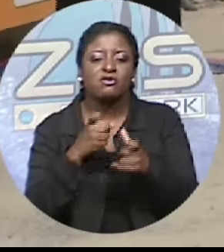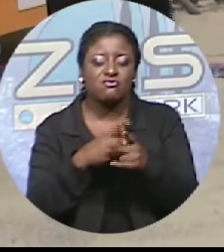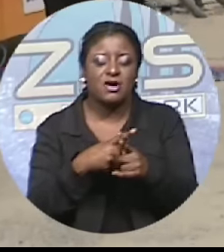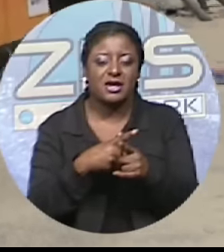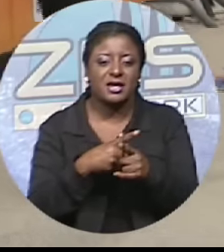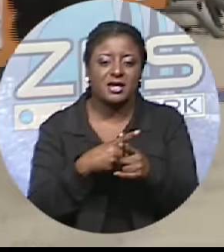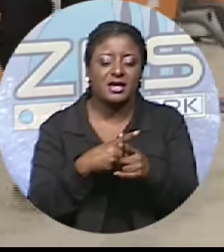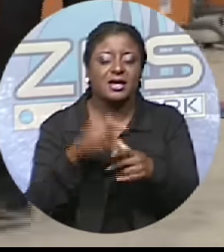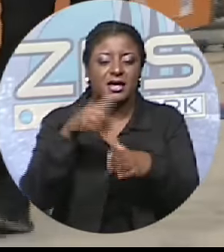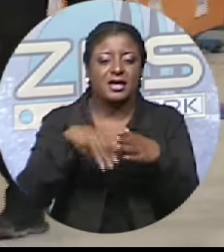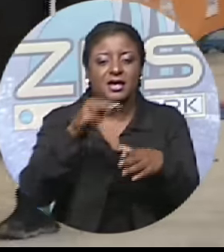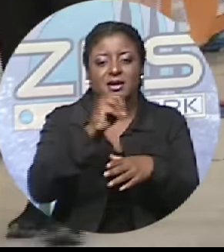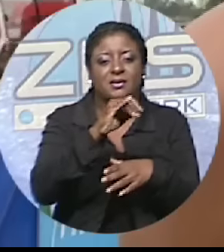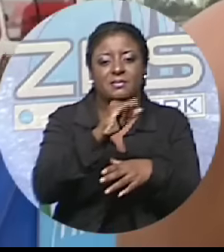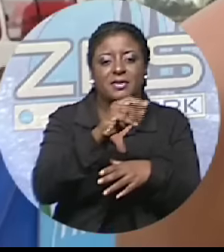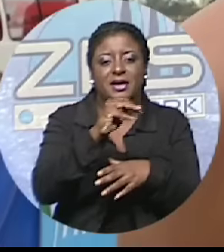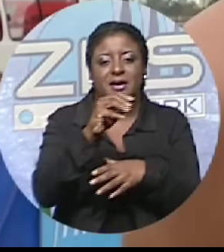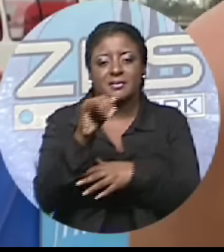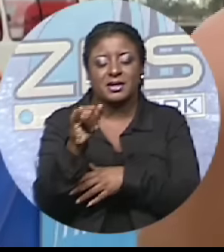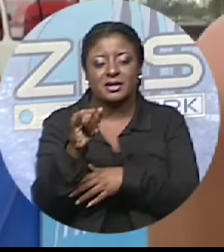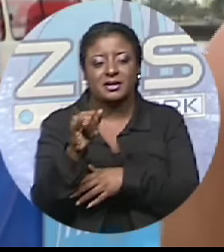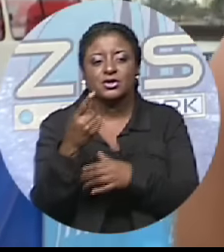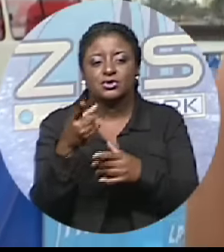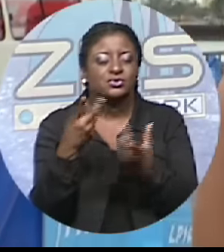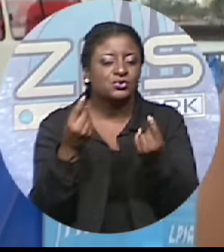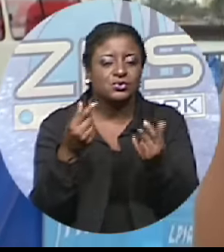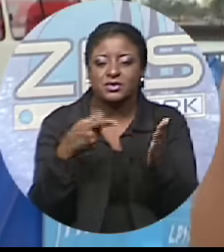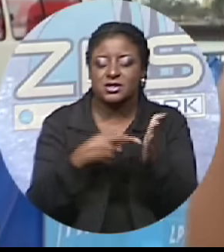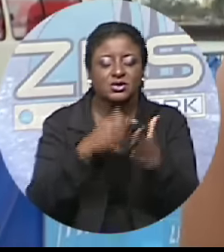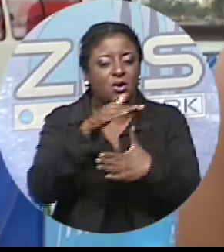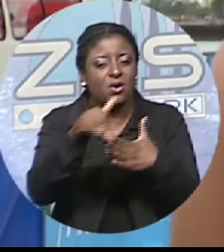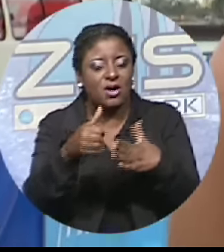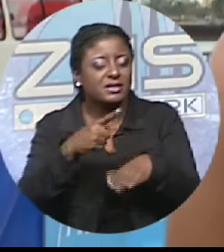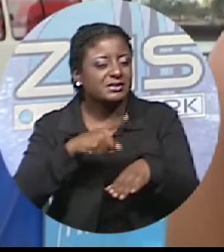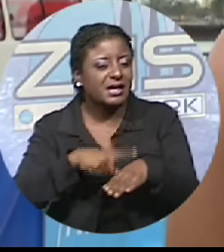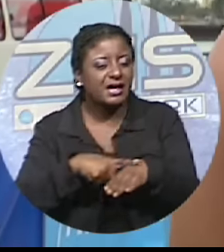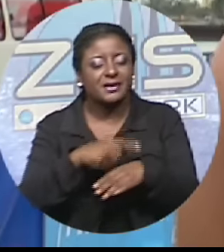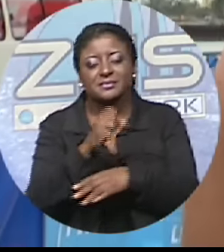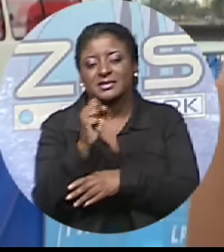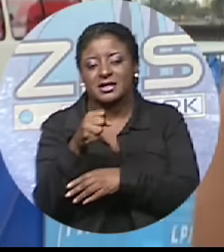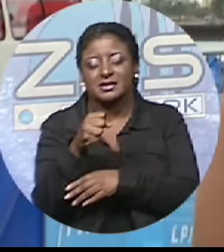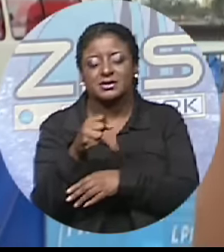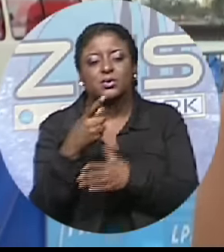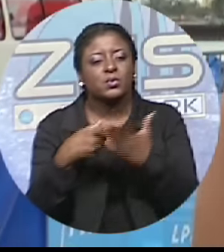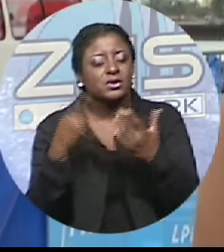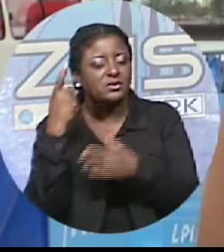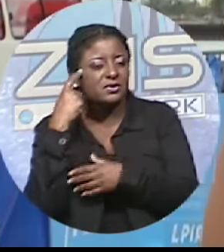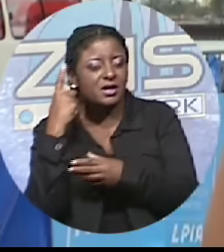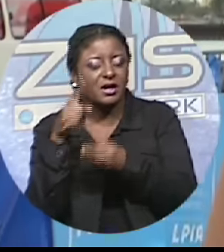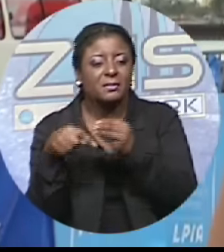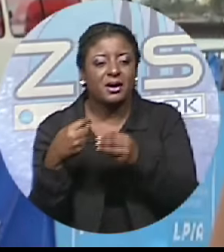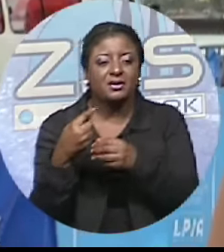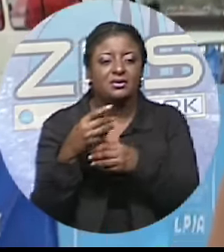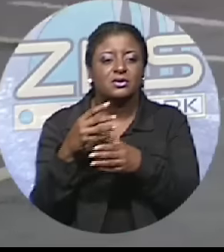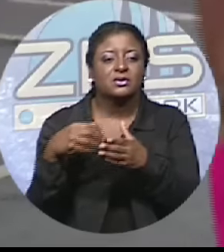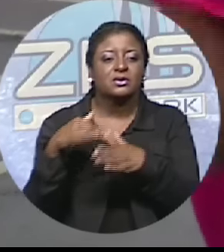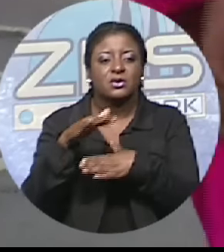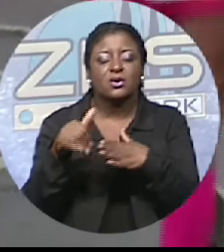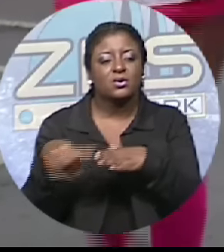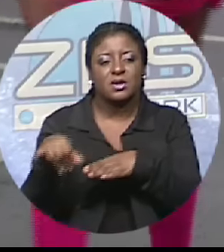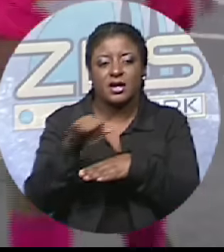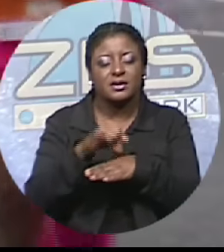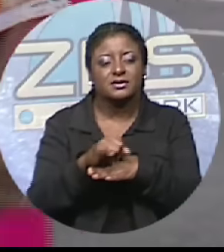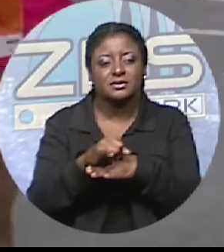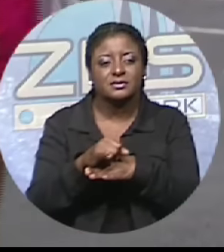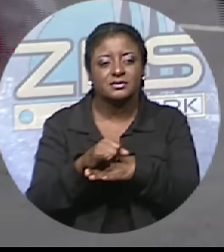So you do this all the time? Yes. What do you think about the whole course? Was it beautiful? The race is quite flat, but